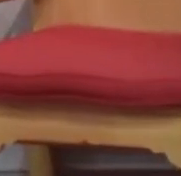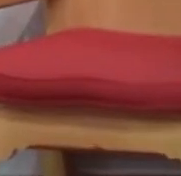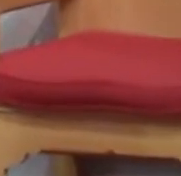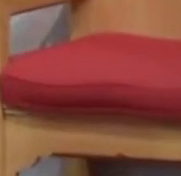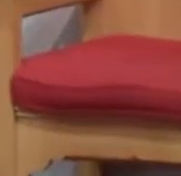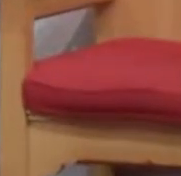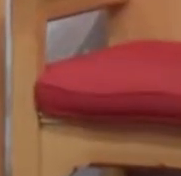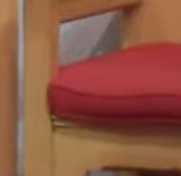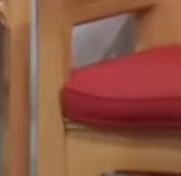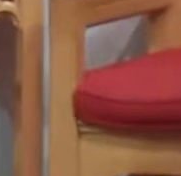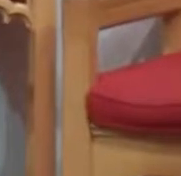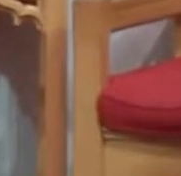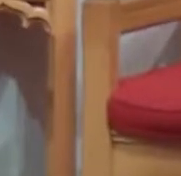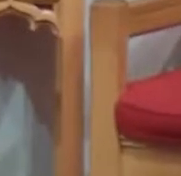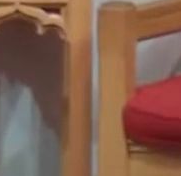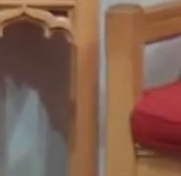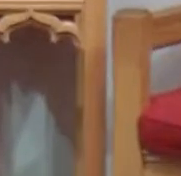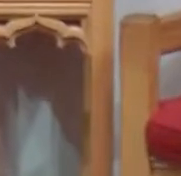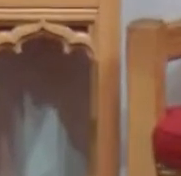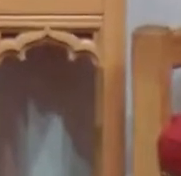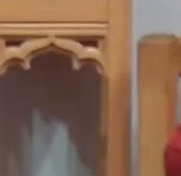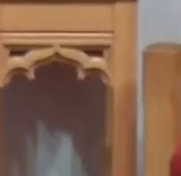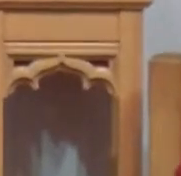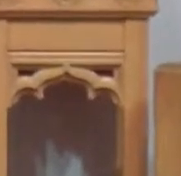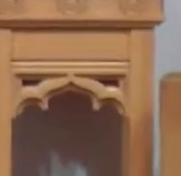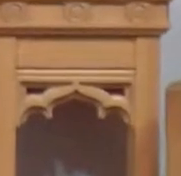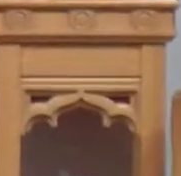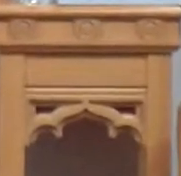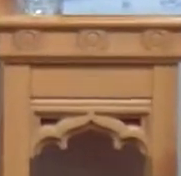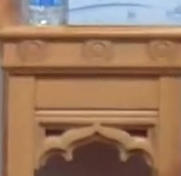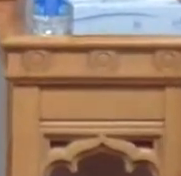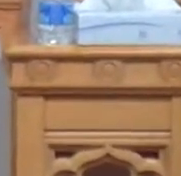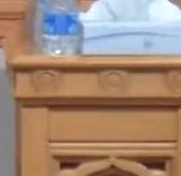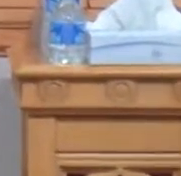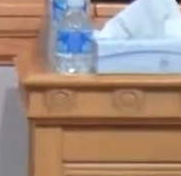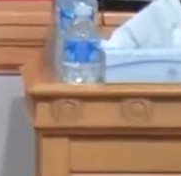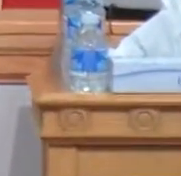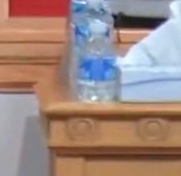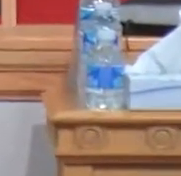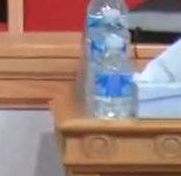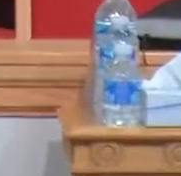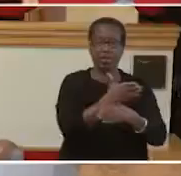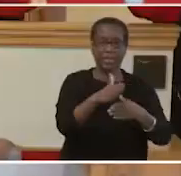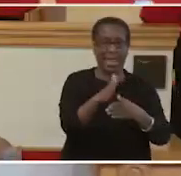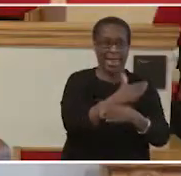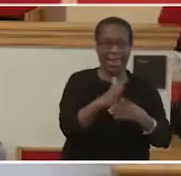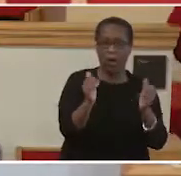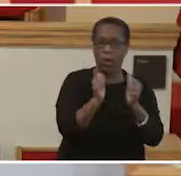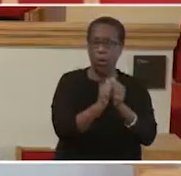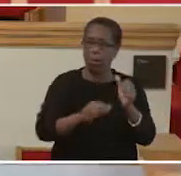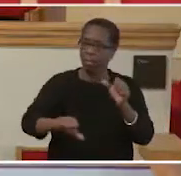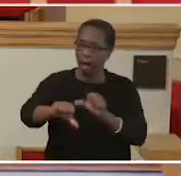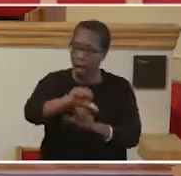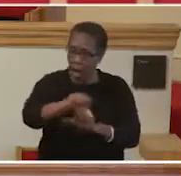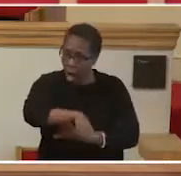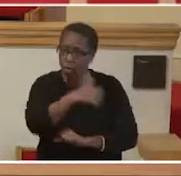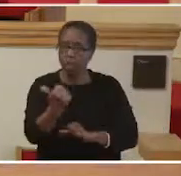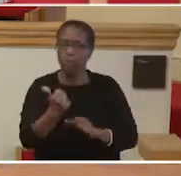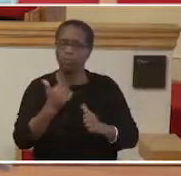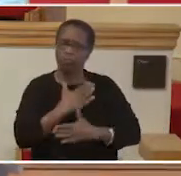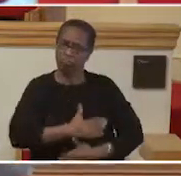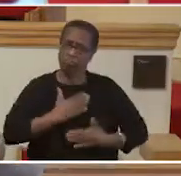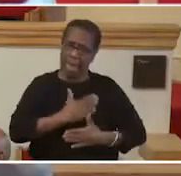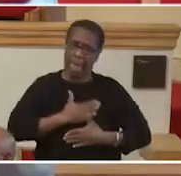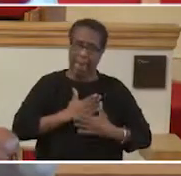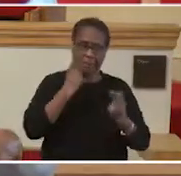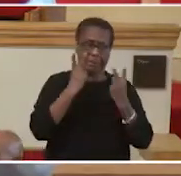a part of this Christmas story that all of us ought to want to share with others. We are so delighted to see all